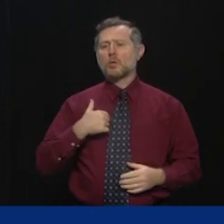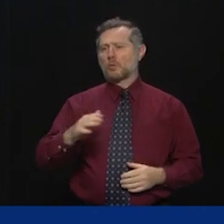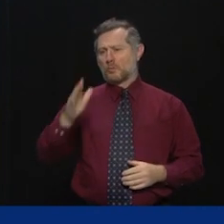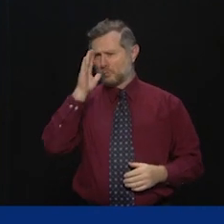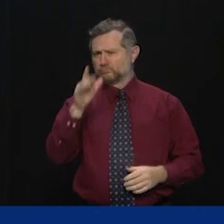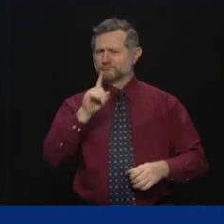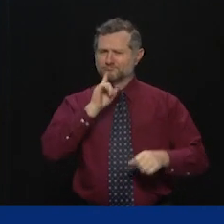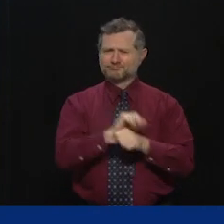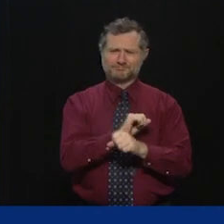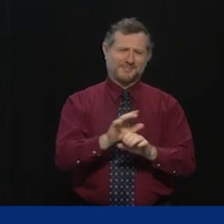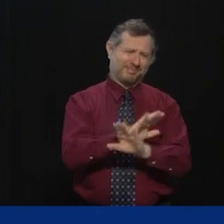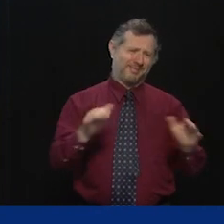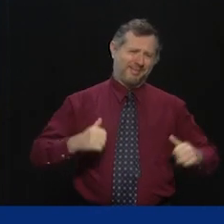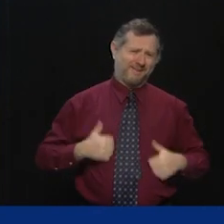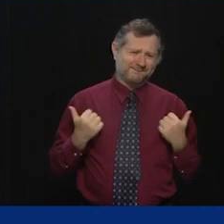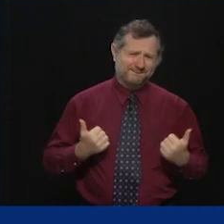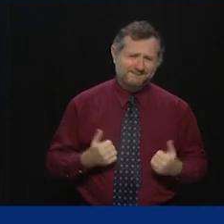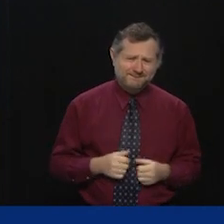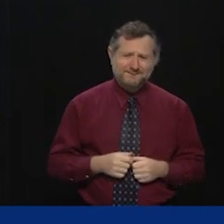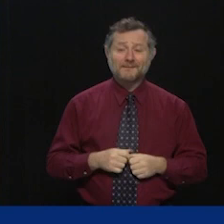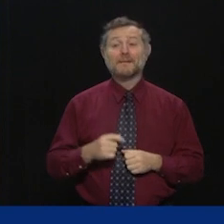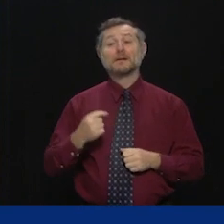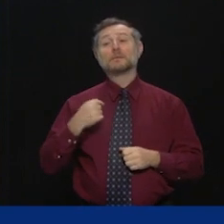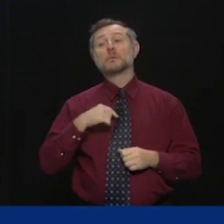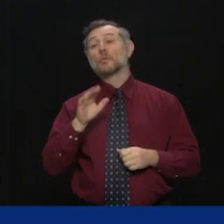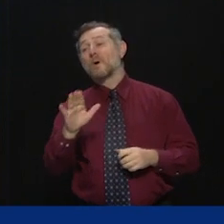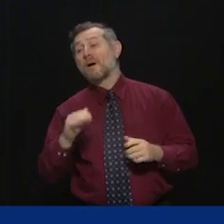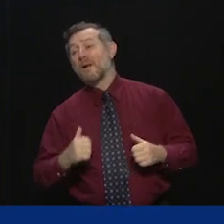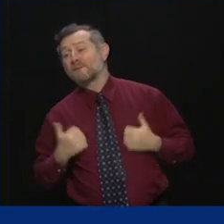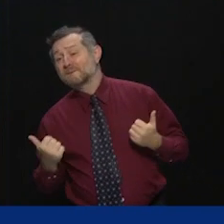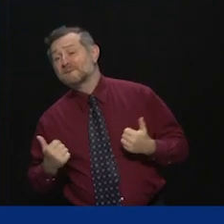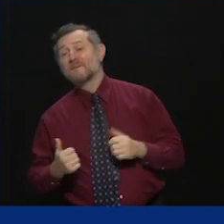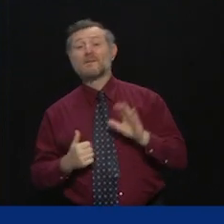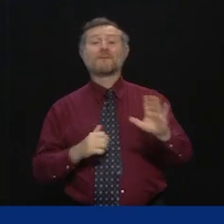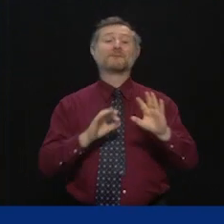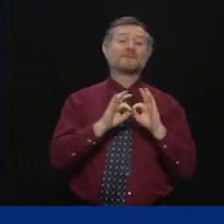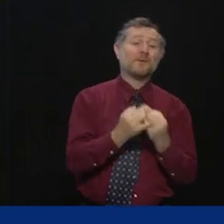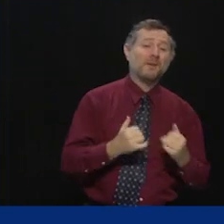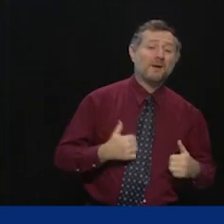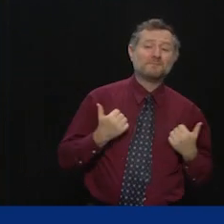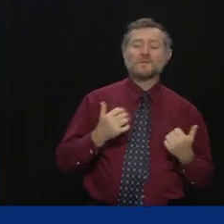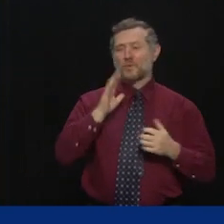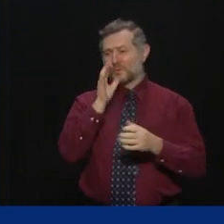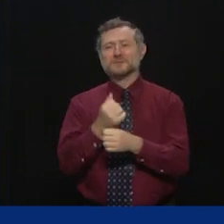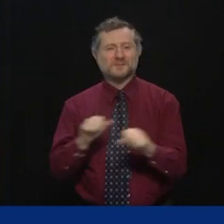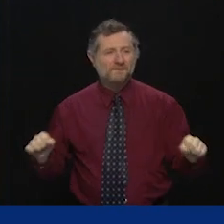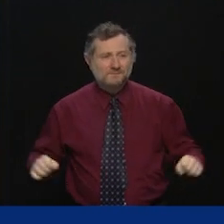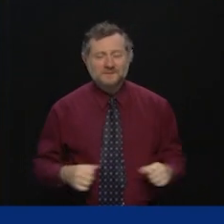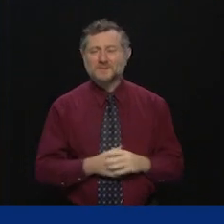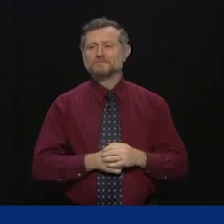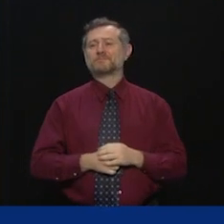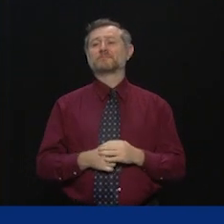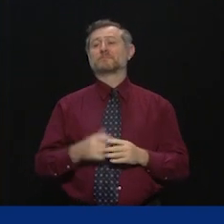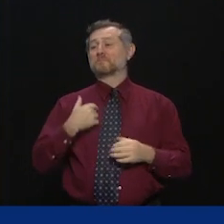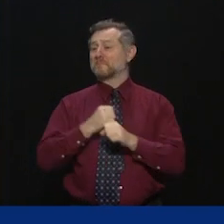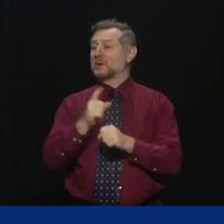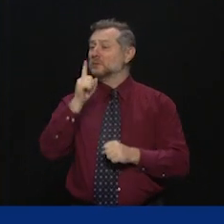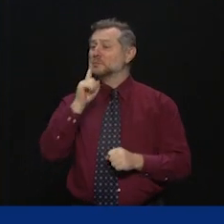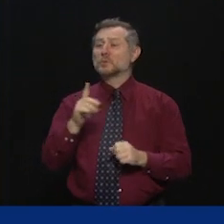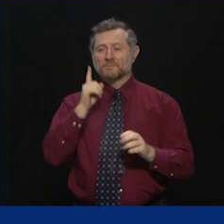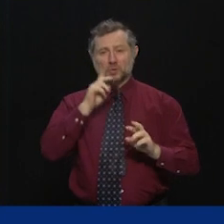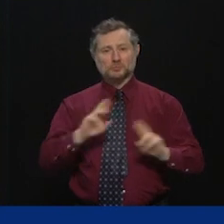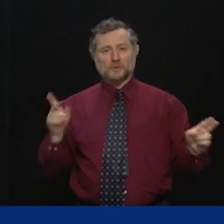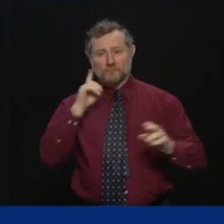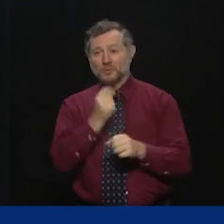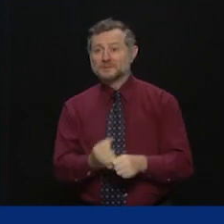save a life. And if not yours, it'll save the lives of people that you love. In order to make sure that we are in a place next year where we can gather in here this